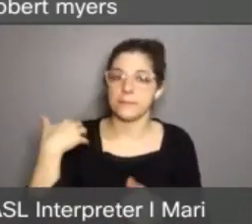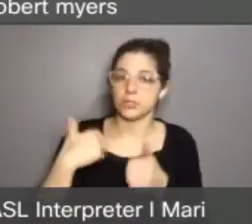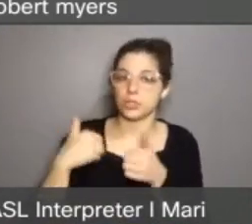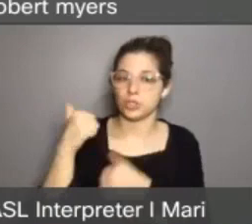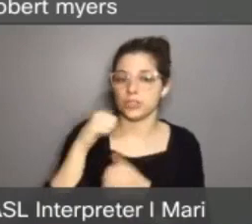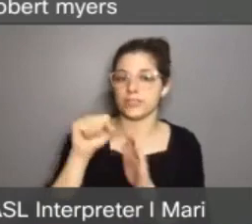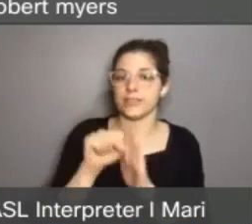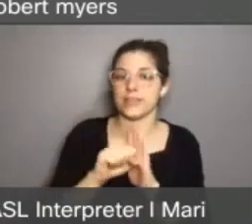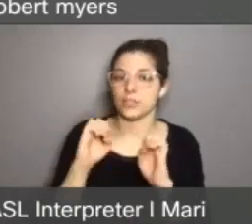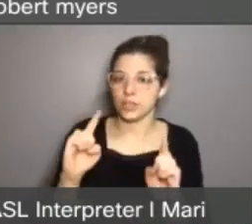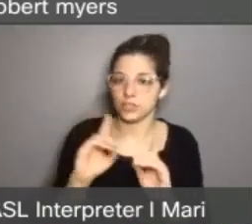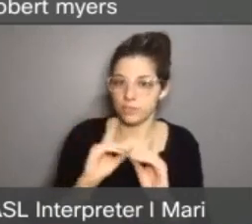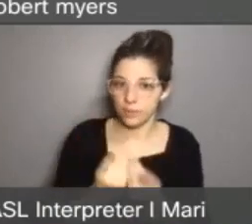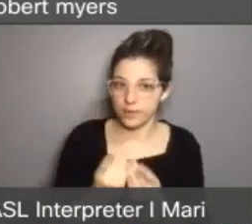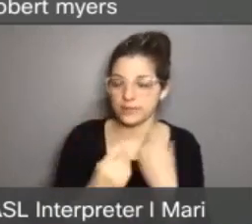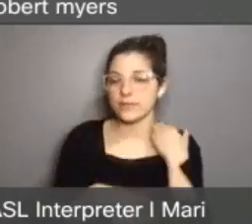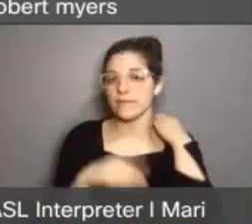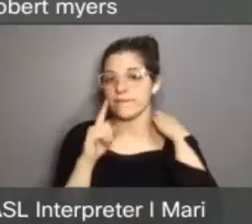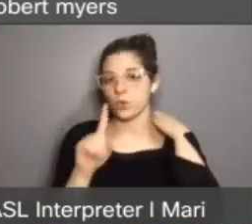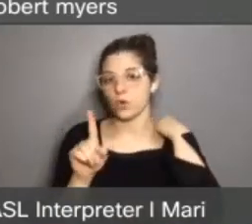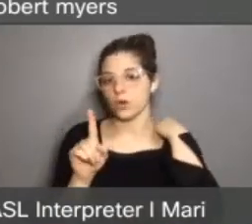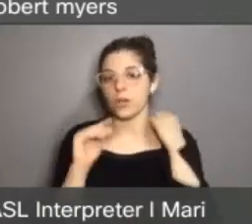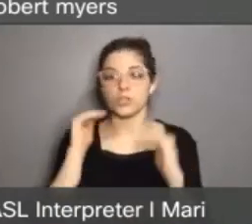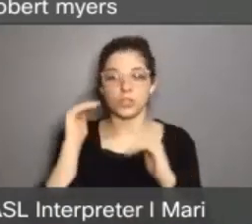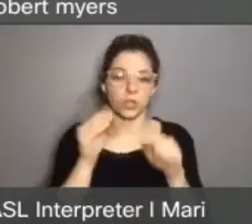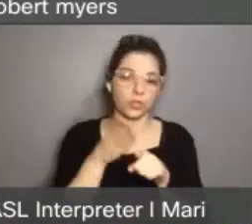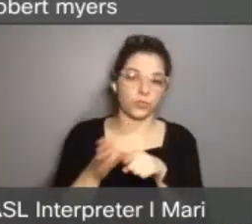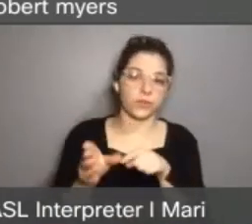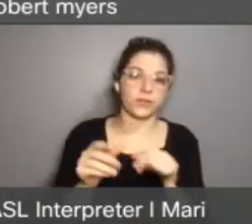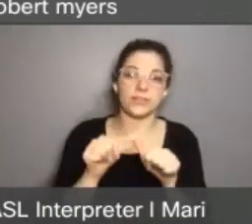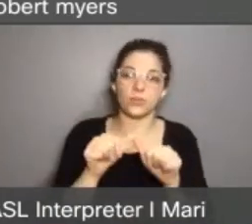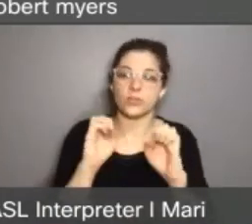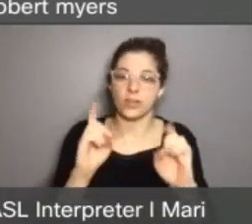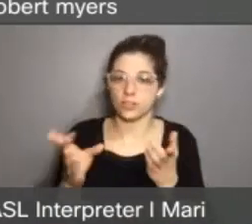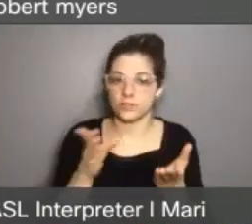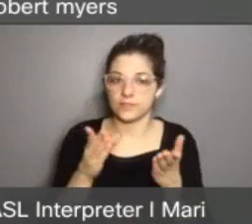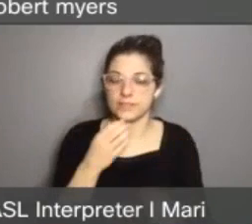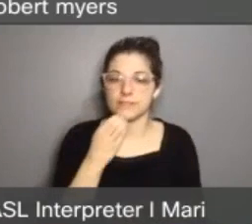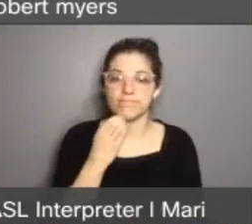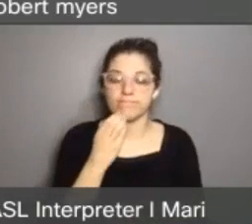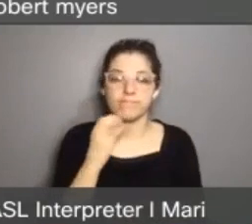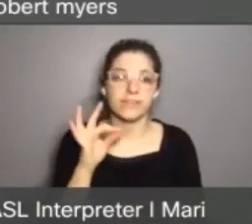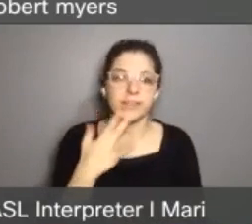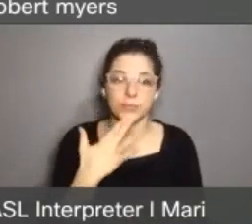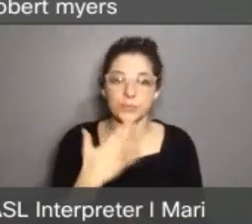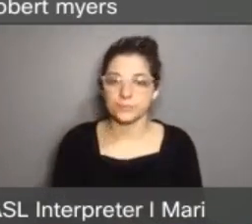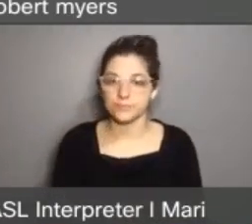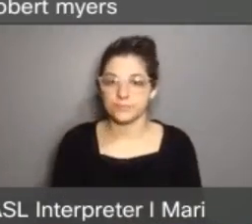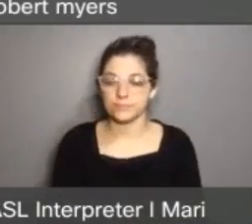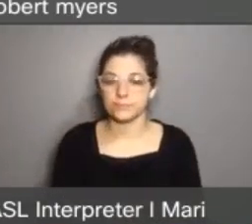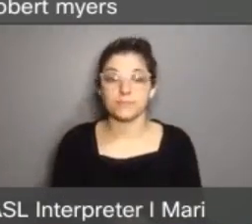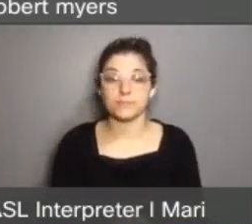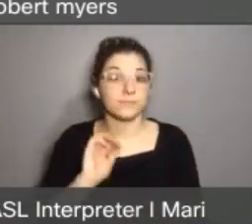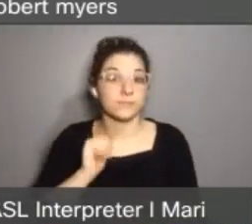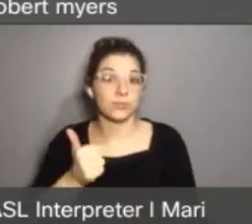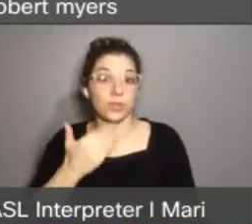State Education Department for Adult Career and Continuing Education Services. Thank you. Great to